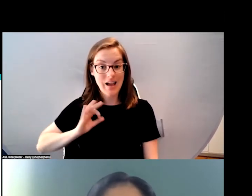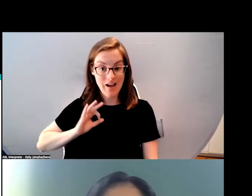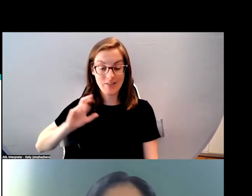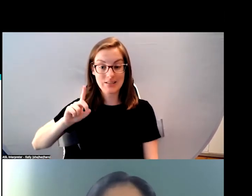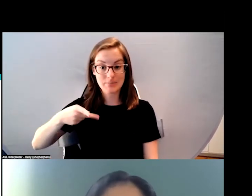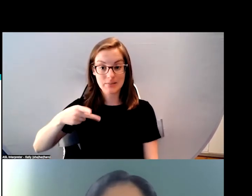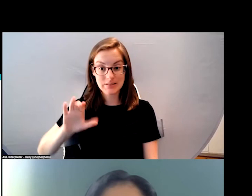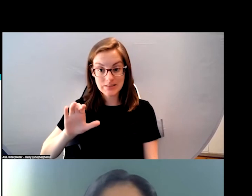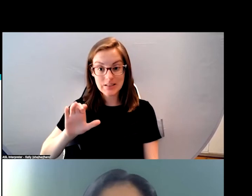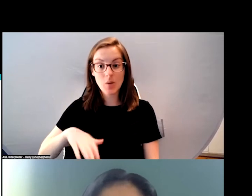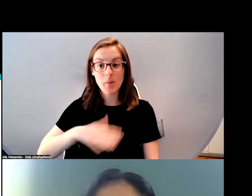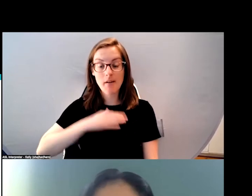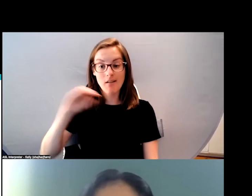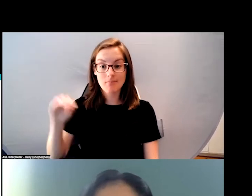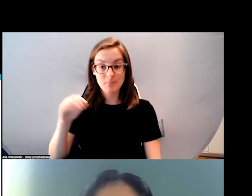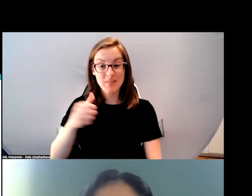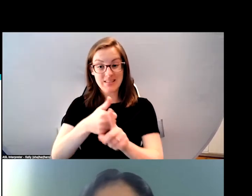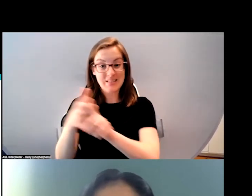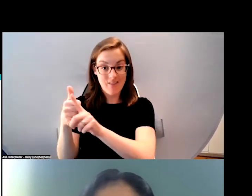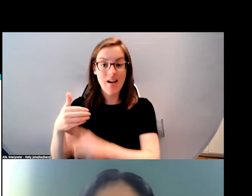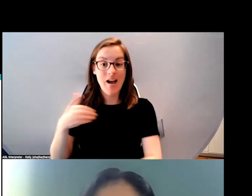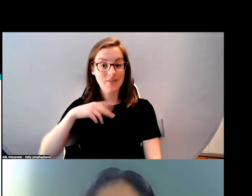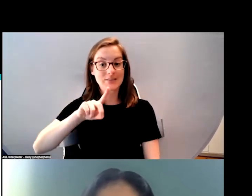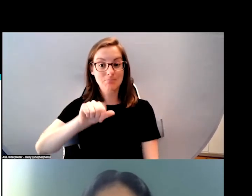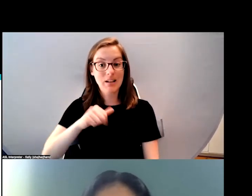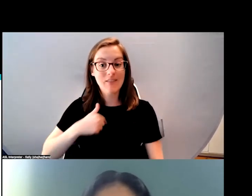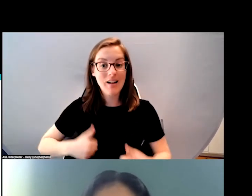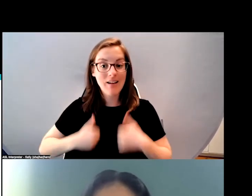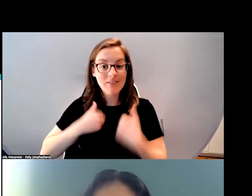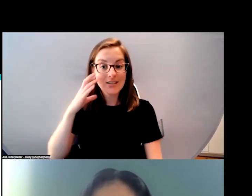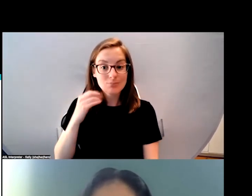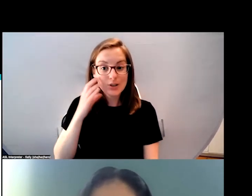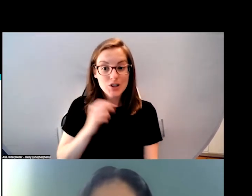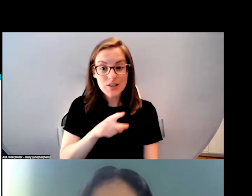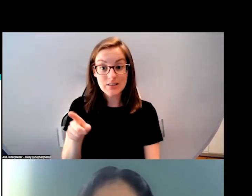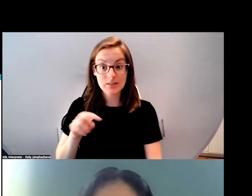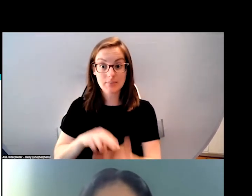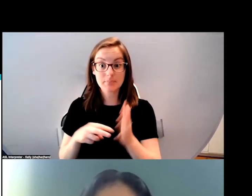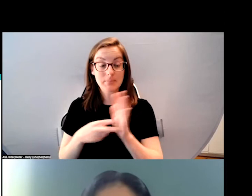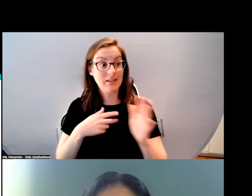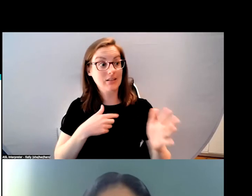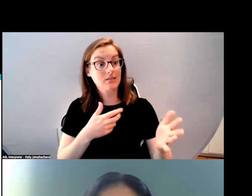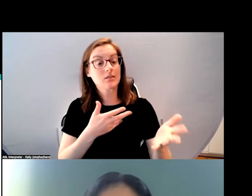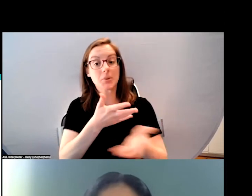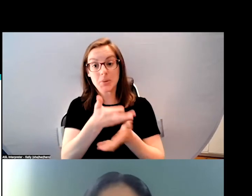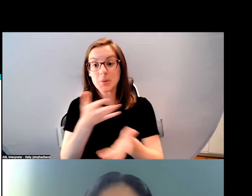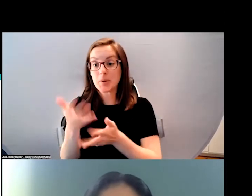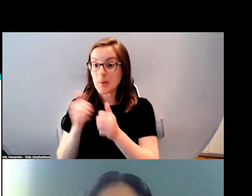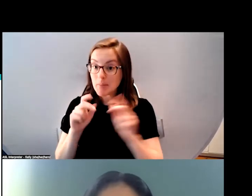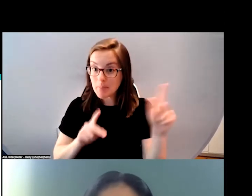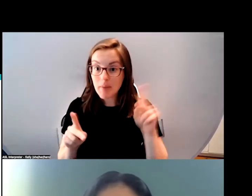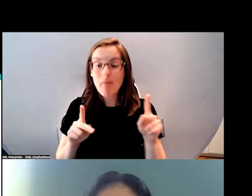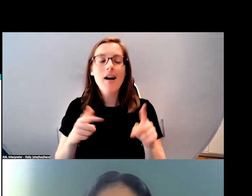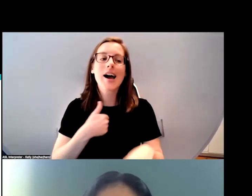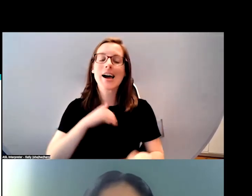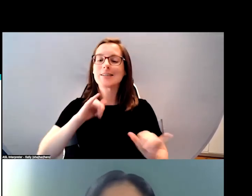ombudsman have lived experience with disability. And because of that, we can relate to often the challenges that come up when you're trying